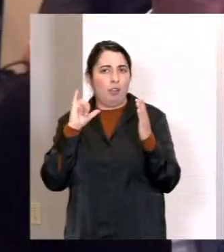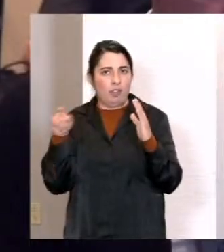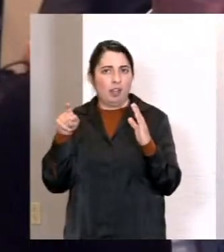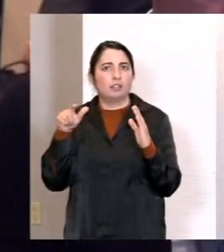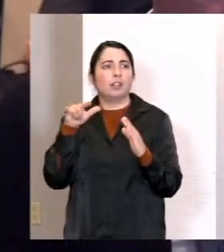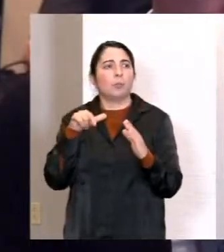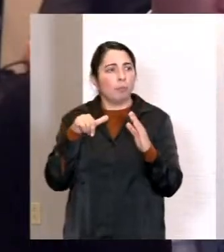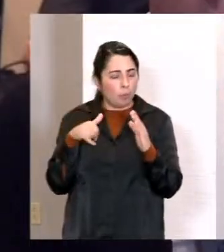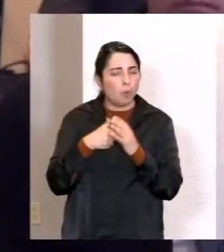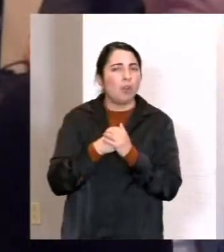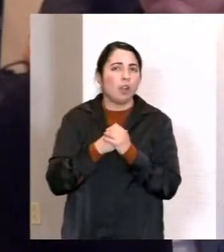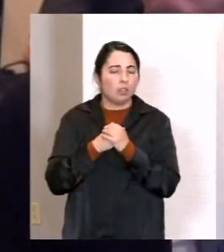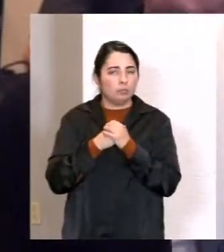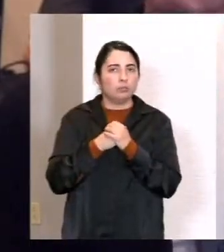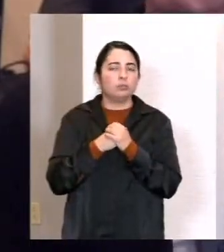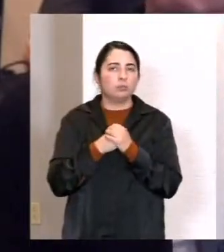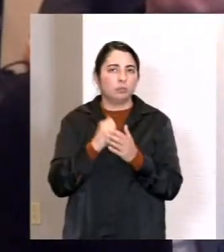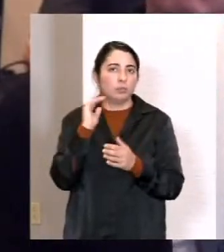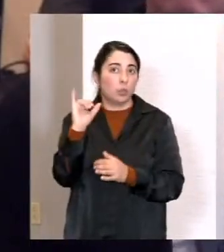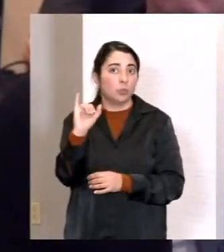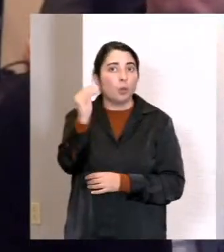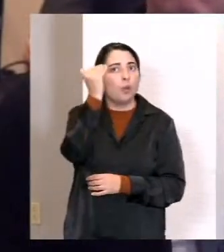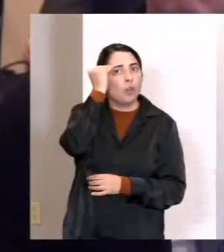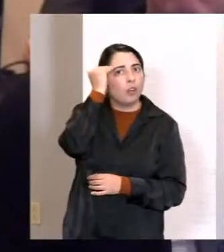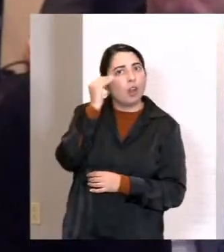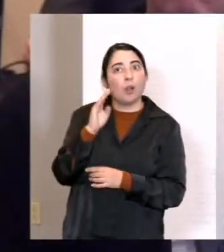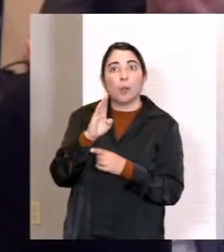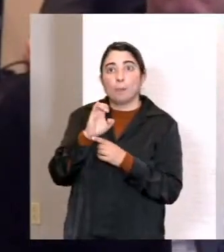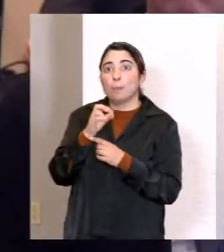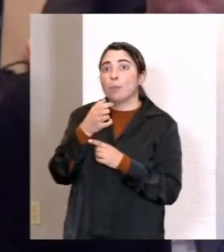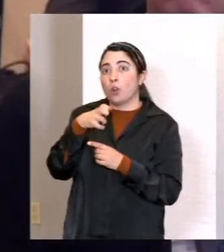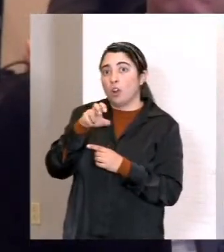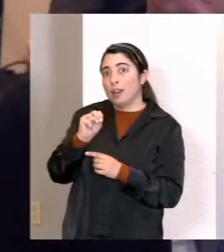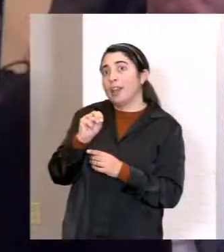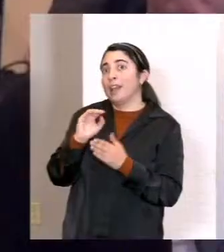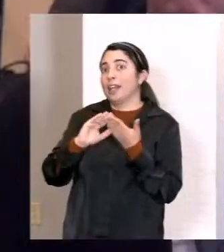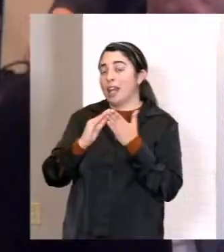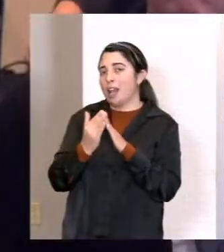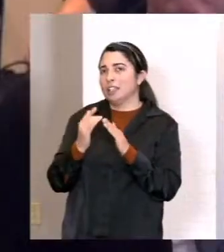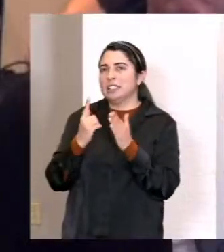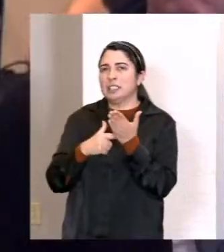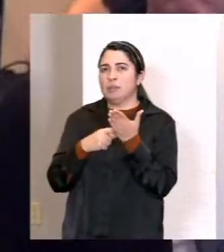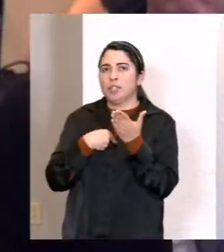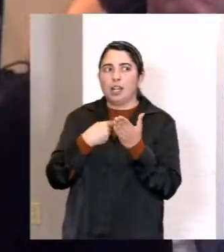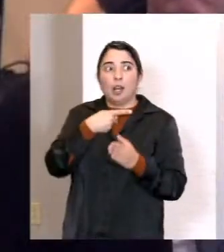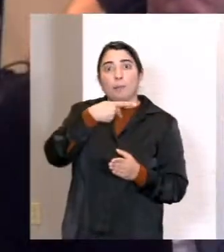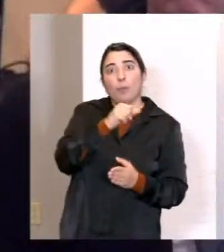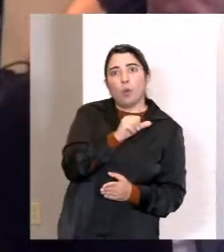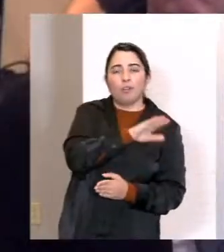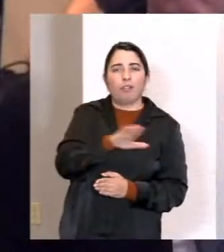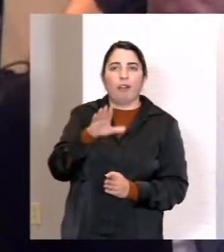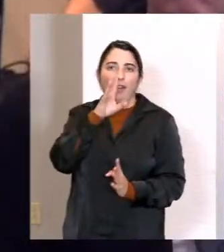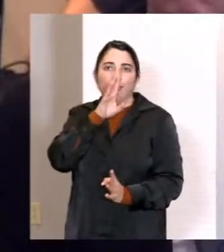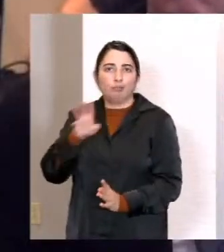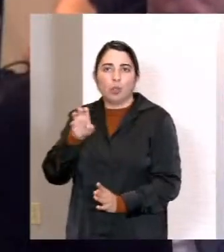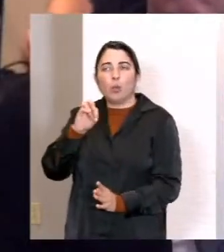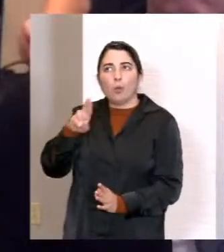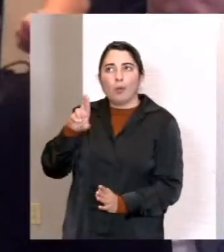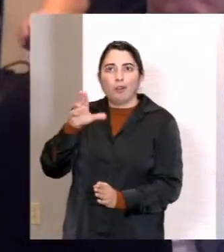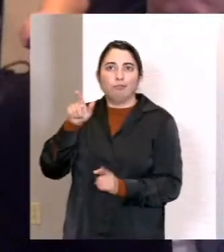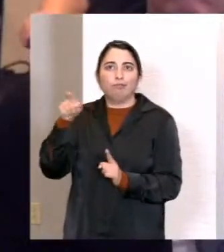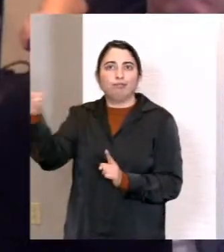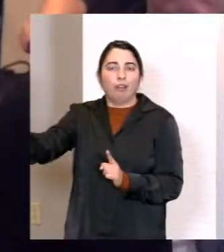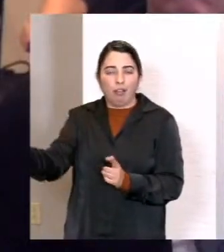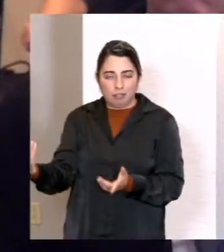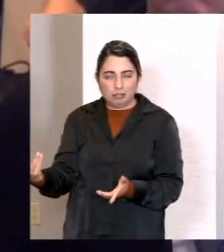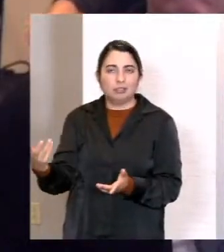also, I know in general, Bergen County tends to be a little bit on the forgotten side of the Port Authority.